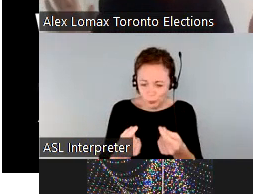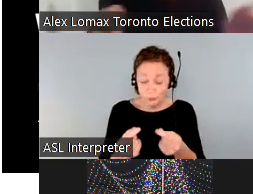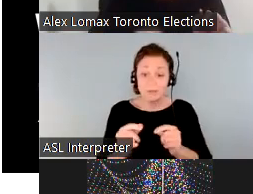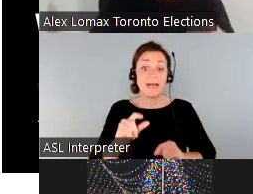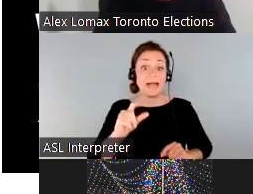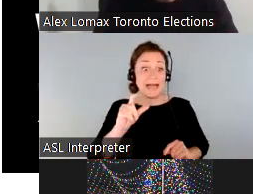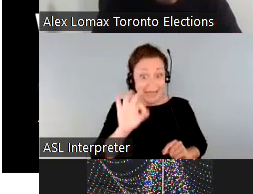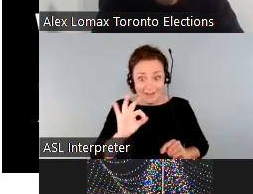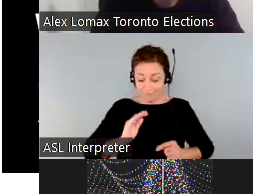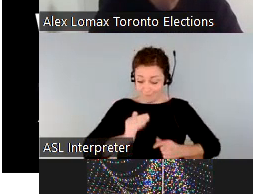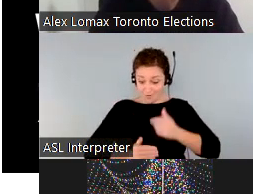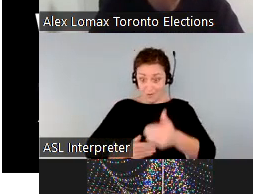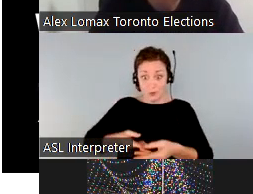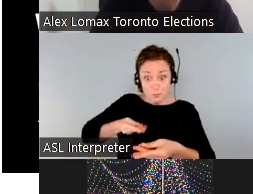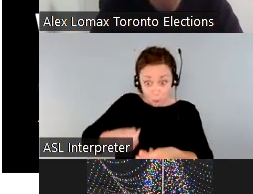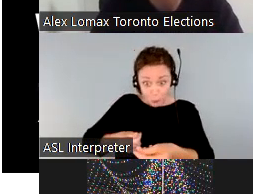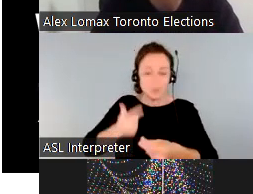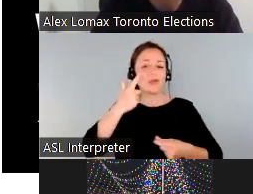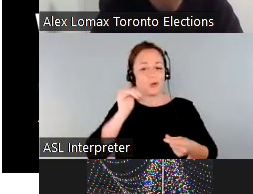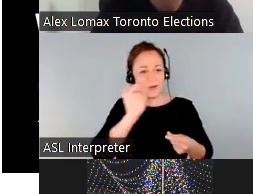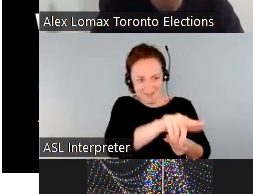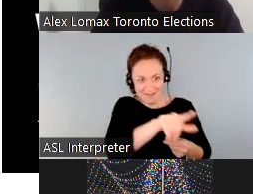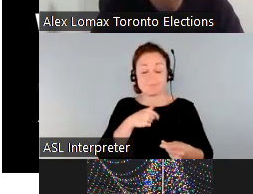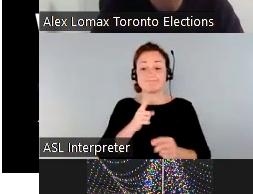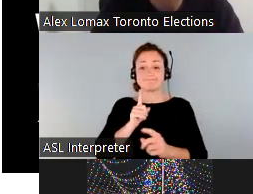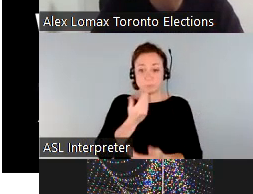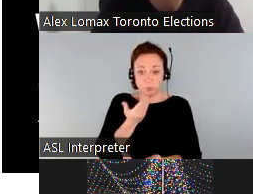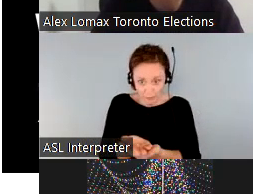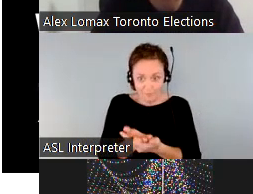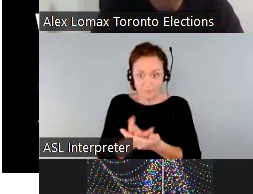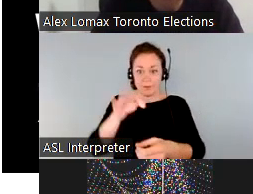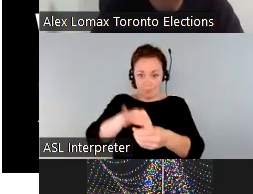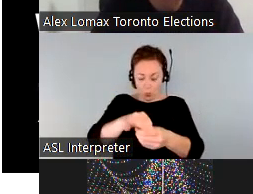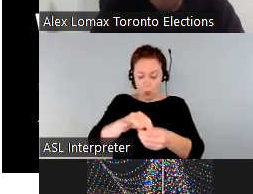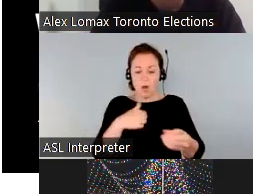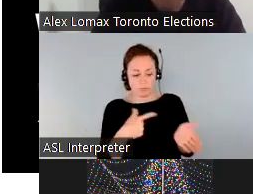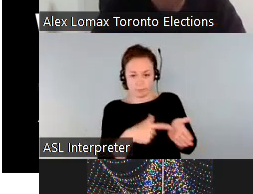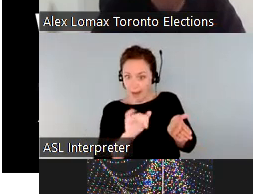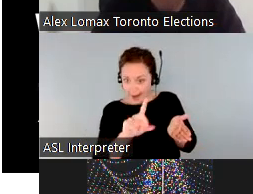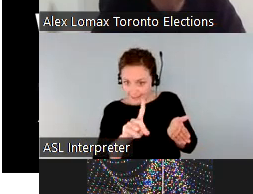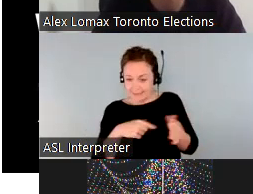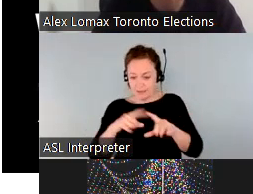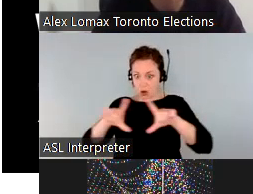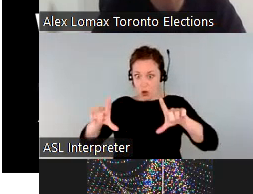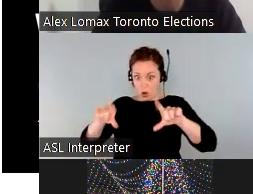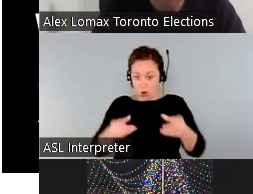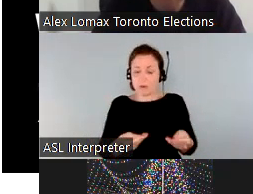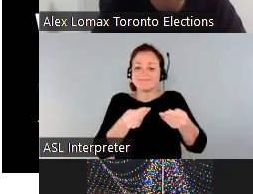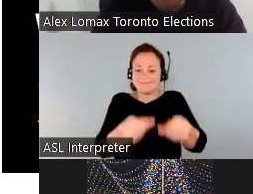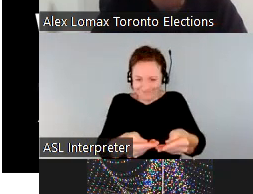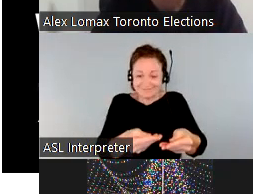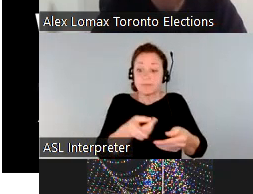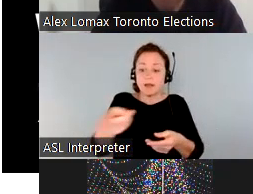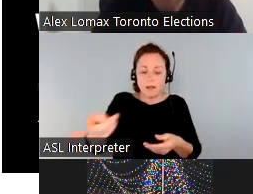when you go into the polling station. First, you'll show your identification and voter information card. Then your name will be crossed off the voters